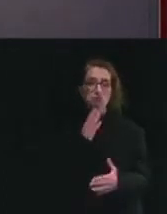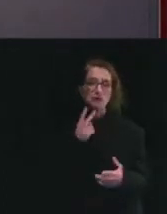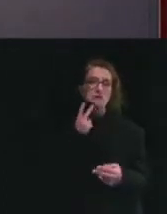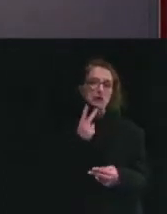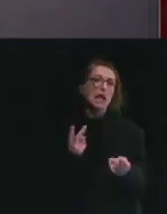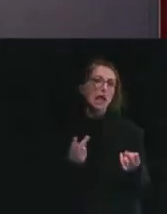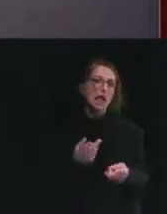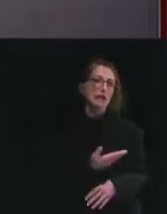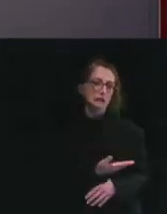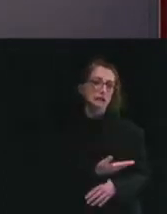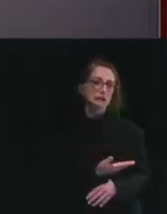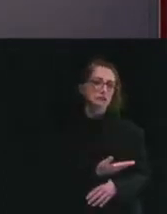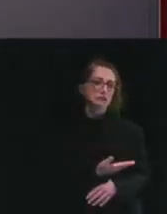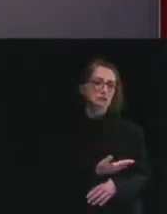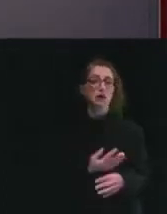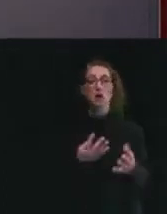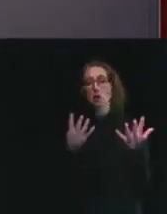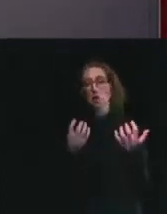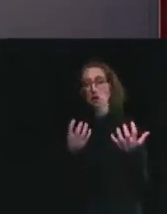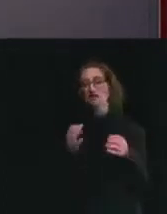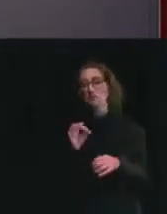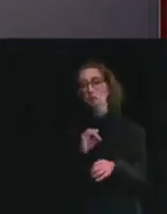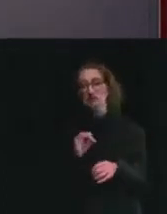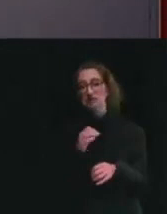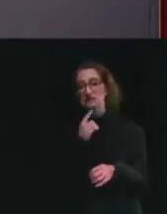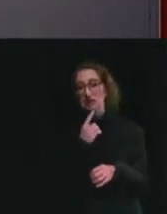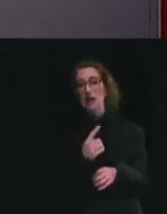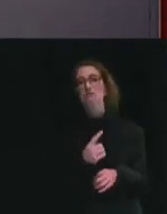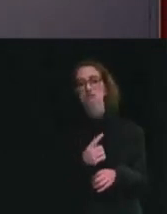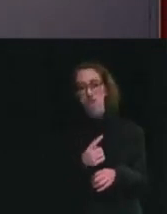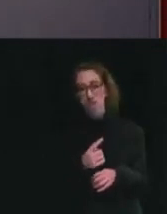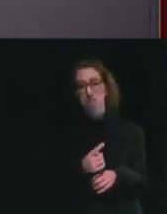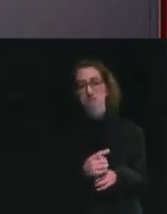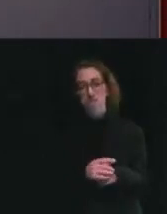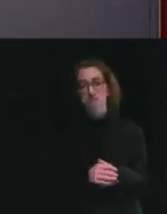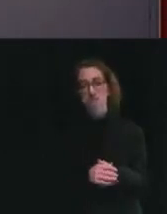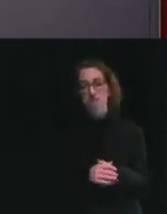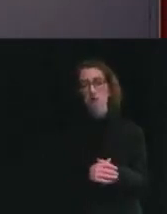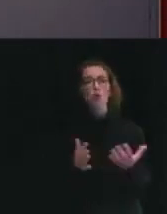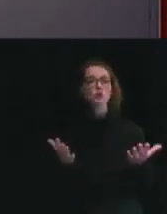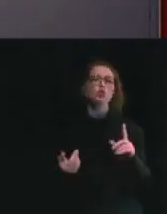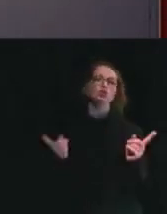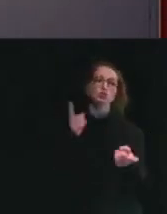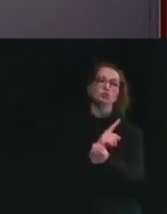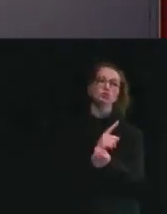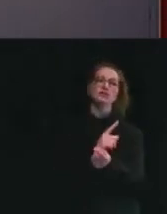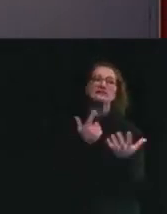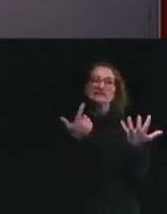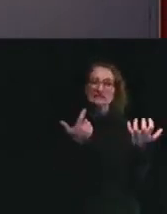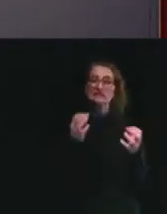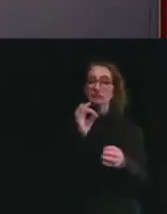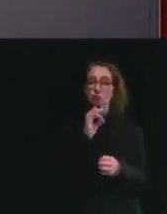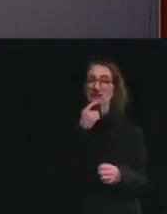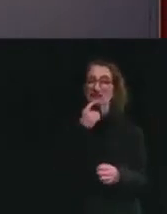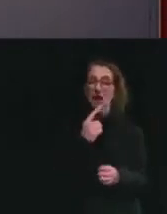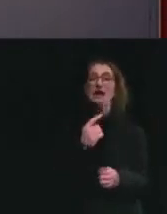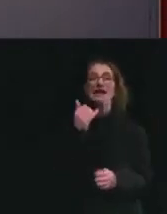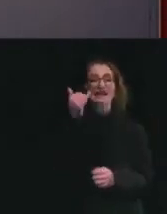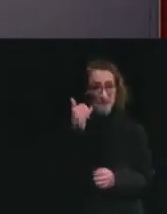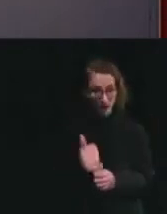said, 70% said, 70% said yes, but it'll be very tight.